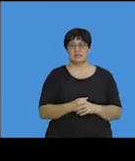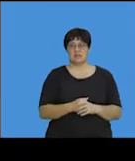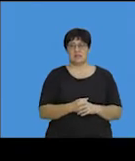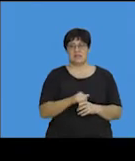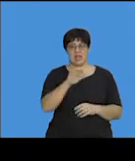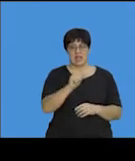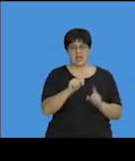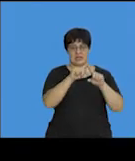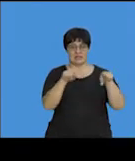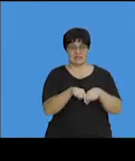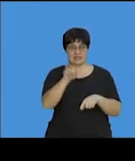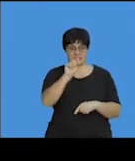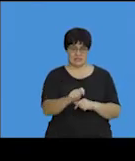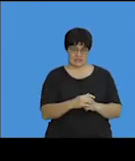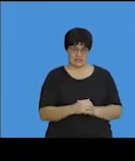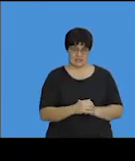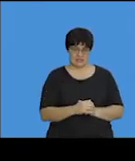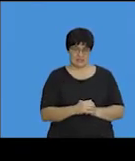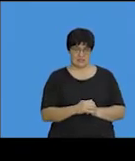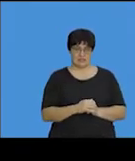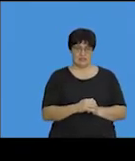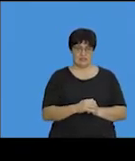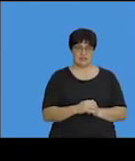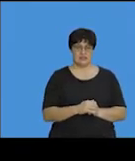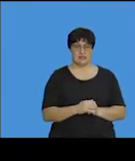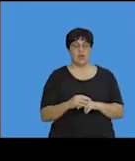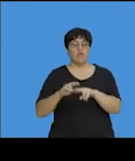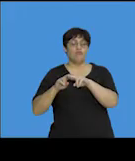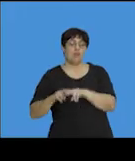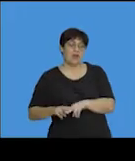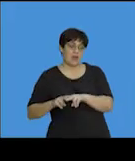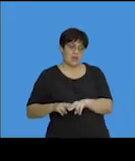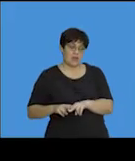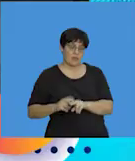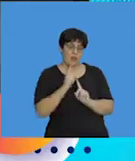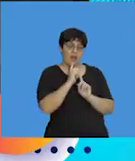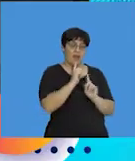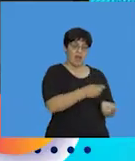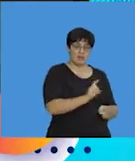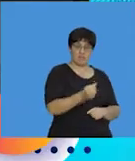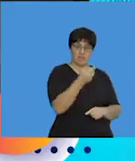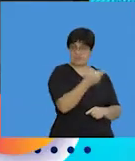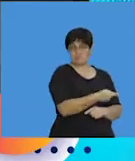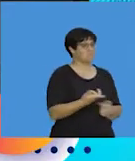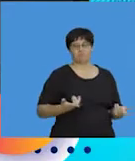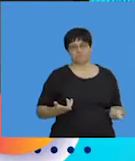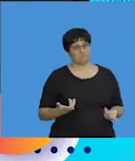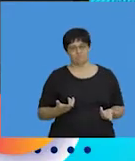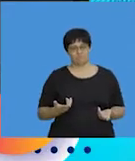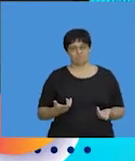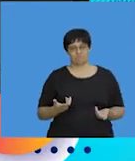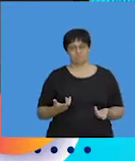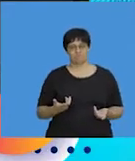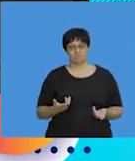Also, this equation doesn't rely on my answer for the first